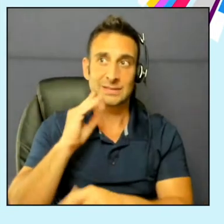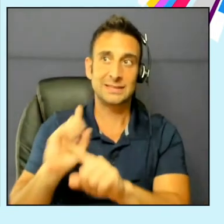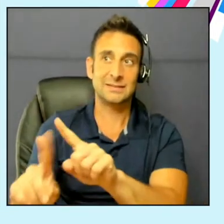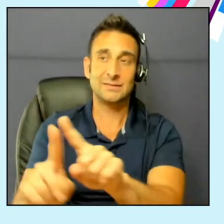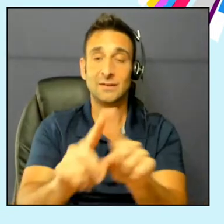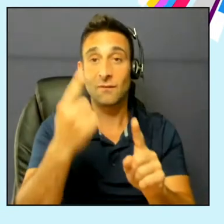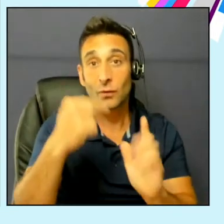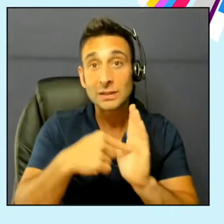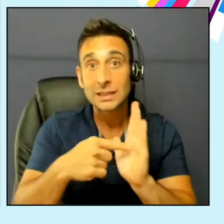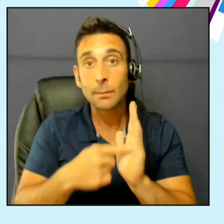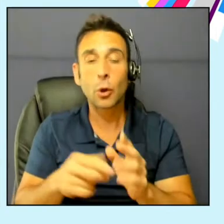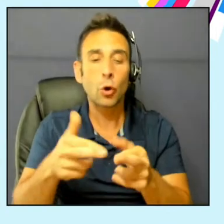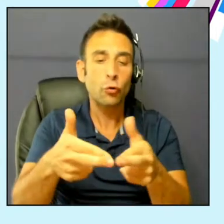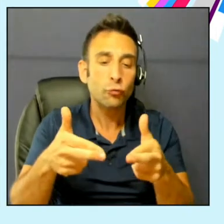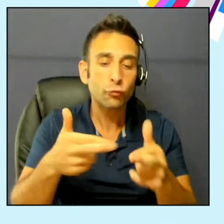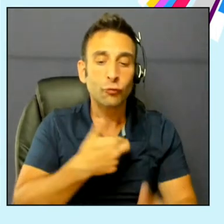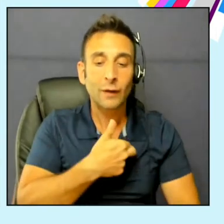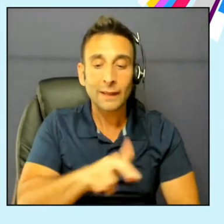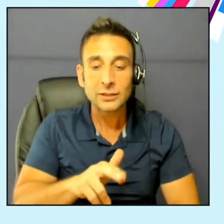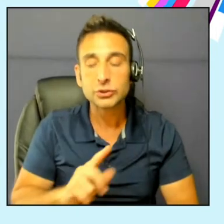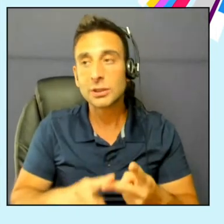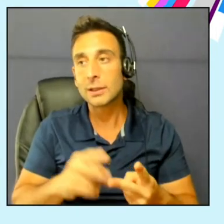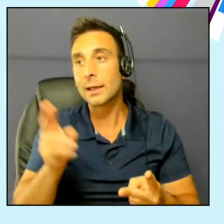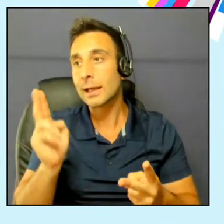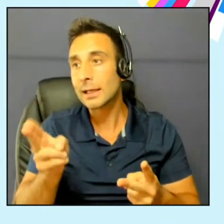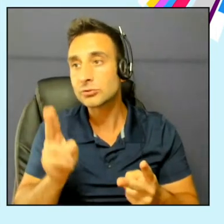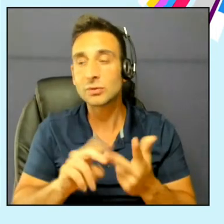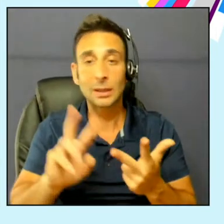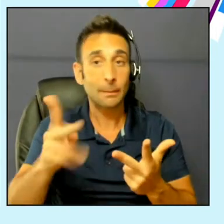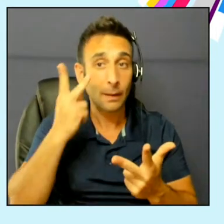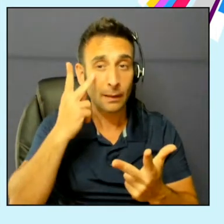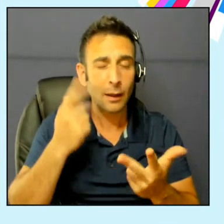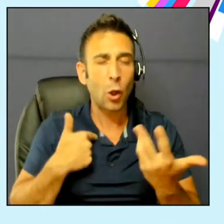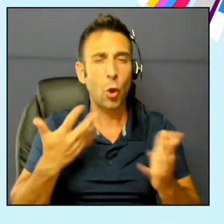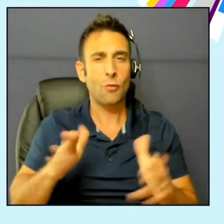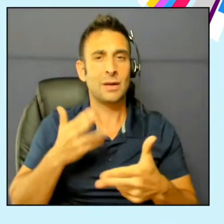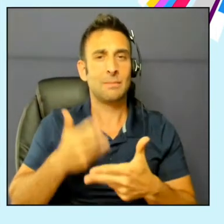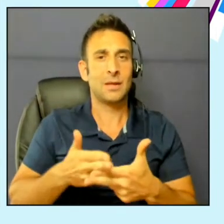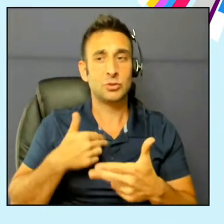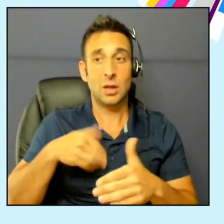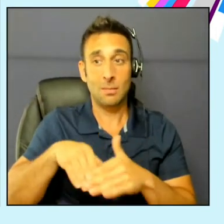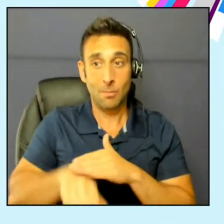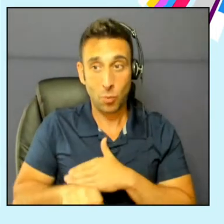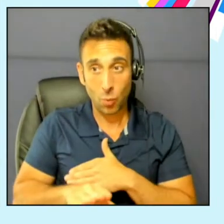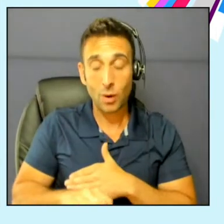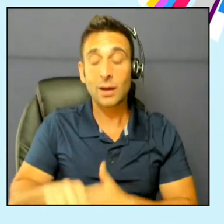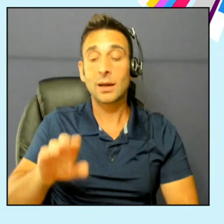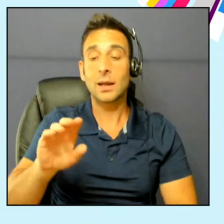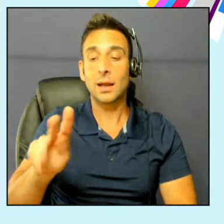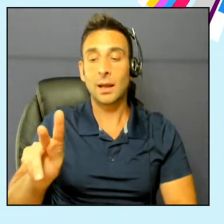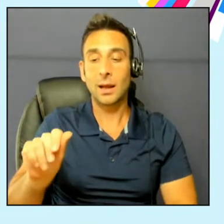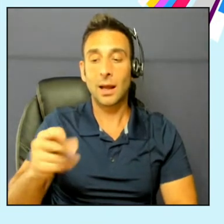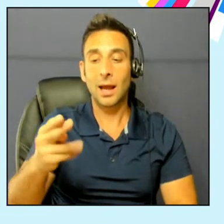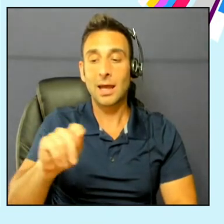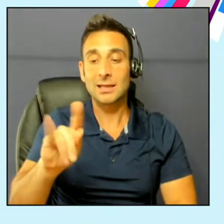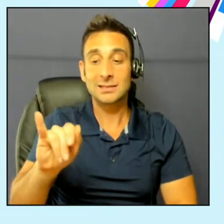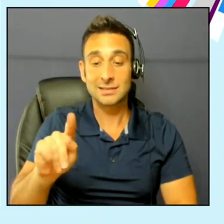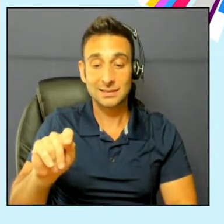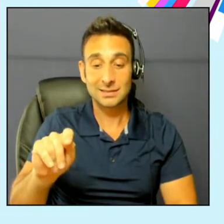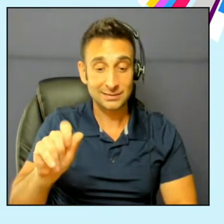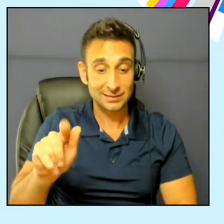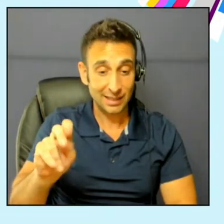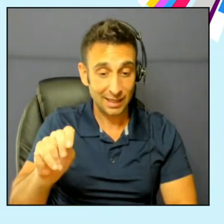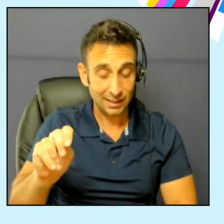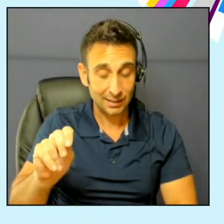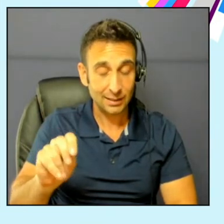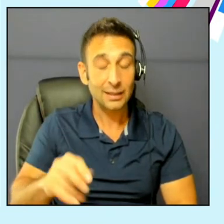religion, politics, history. As I mentioned, I was born in Kazakhstan. Today, I live in Czech Republic. And I can compare what is the agenda here